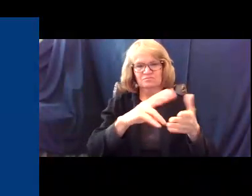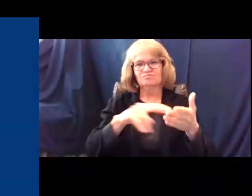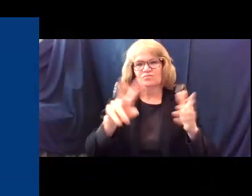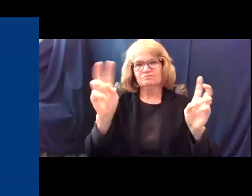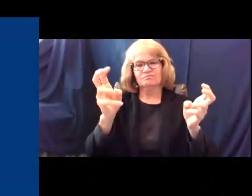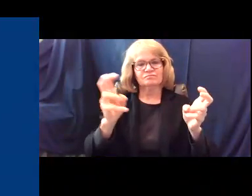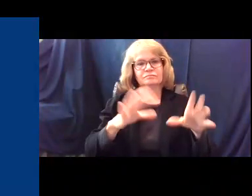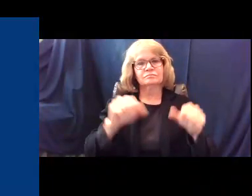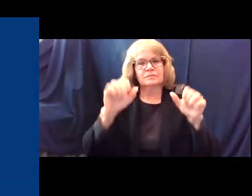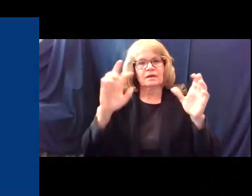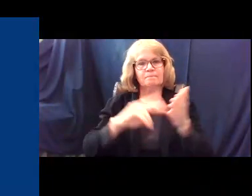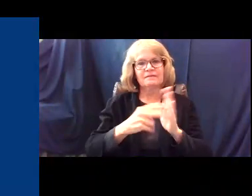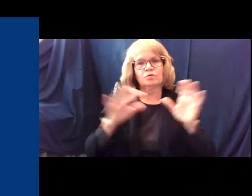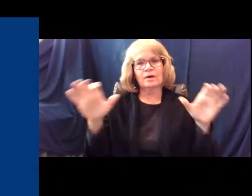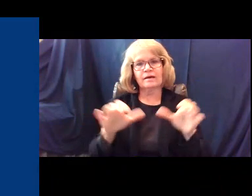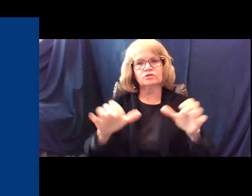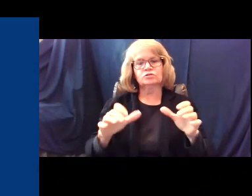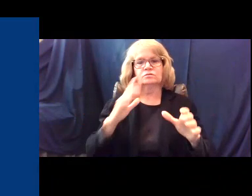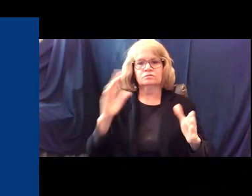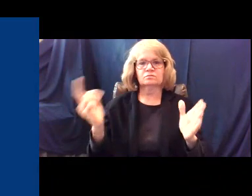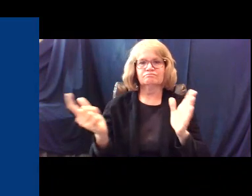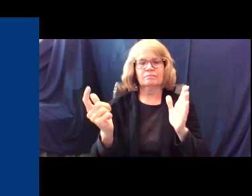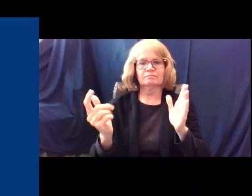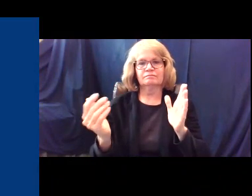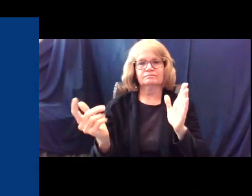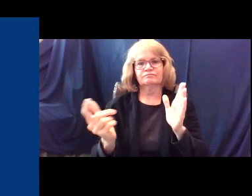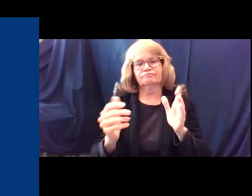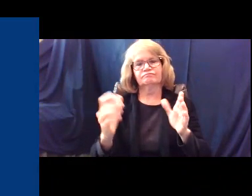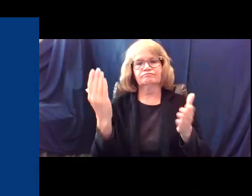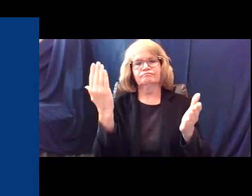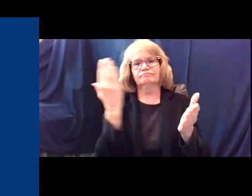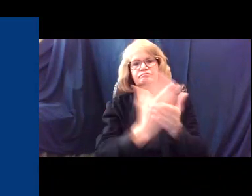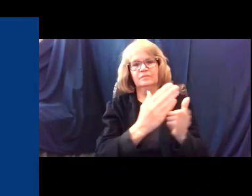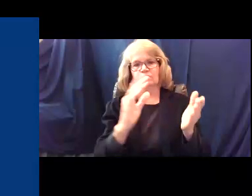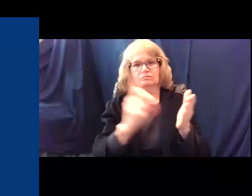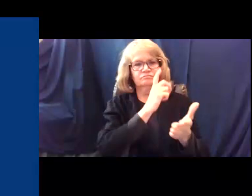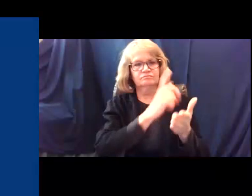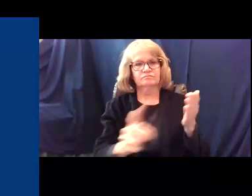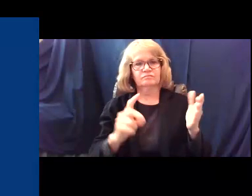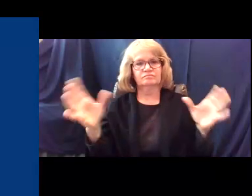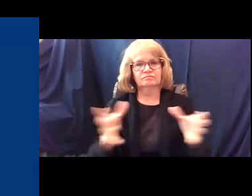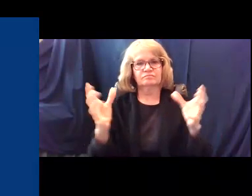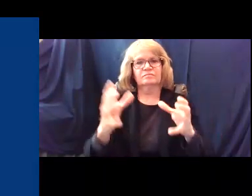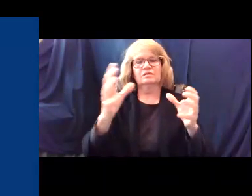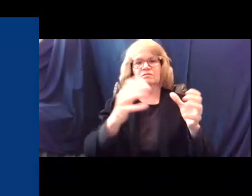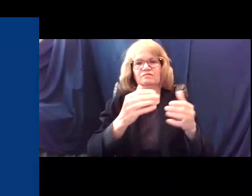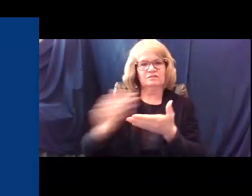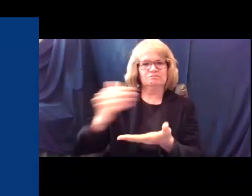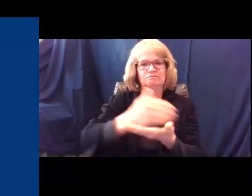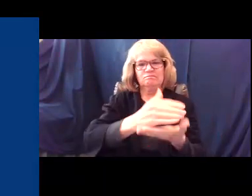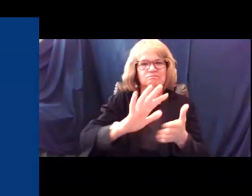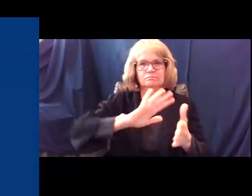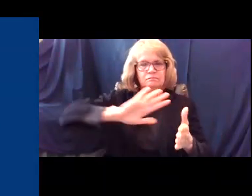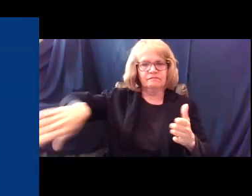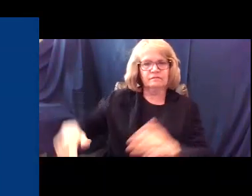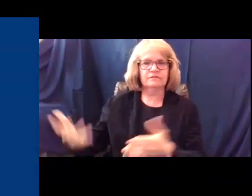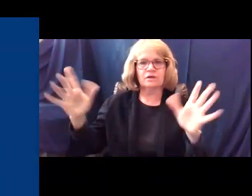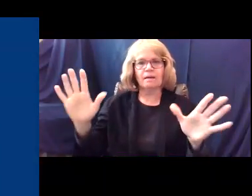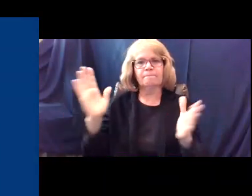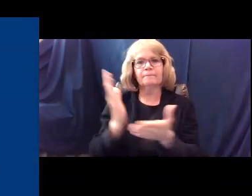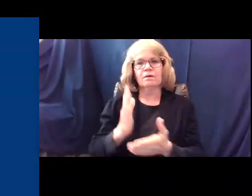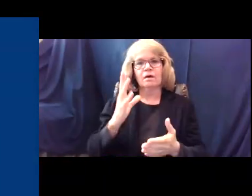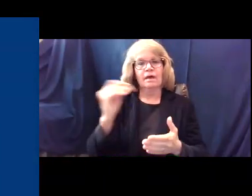to combating discrimination that overcome patterns of segregation and foster inclusive communities that are free from barriers that restrict access